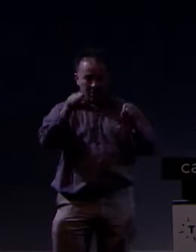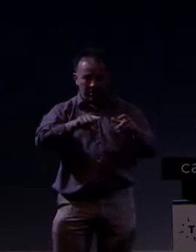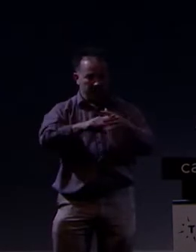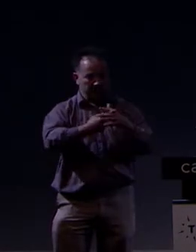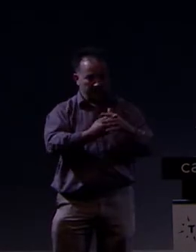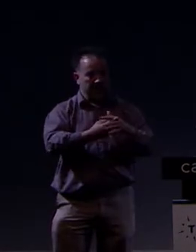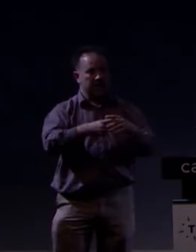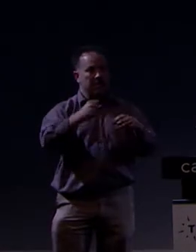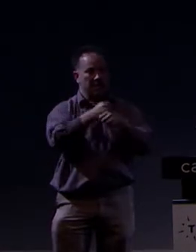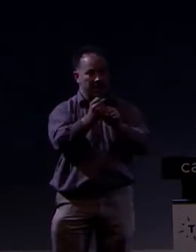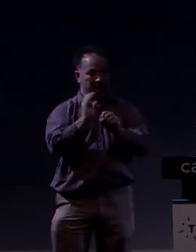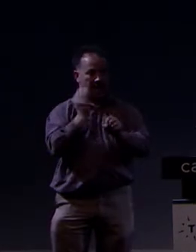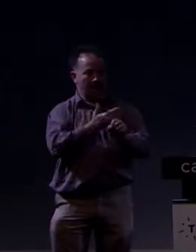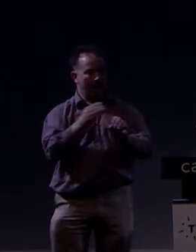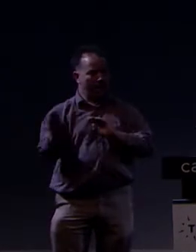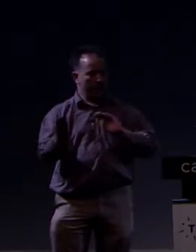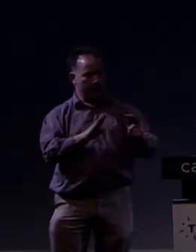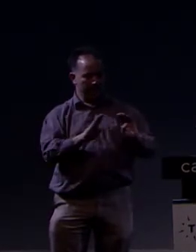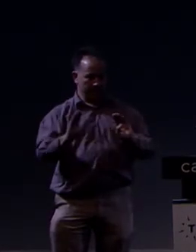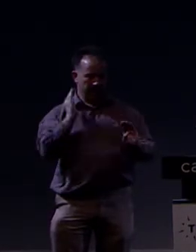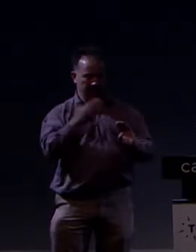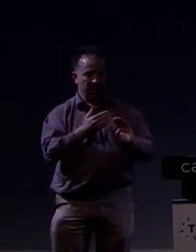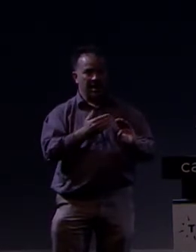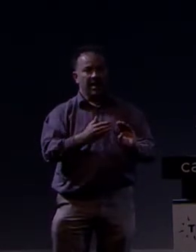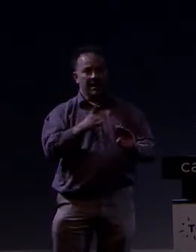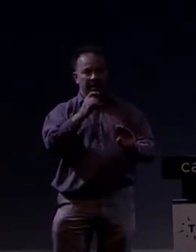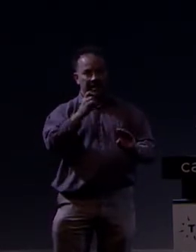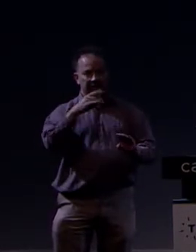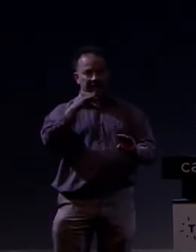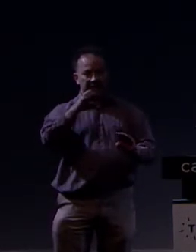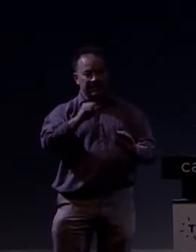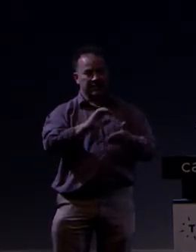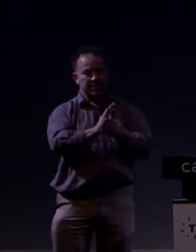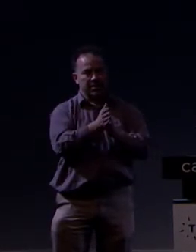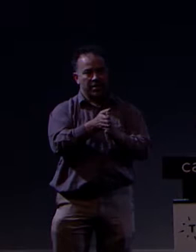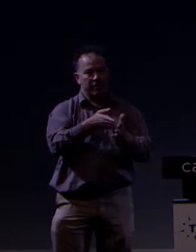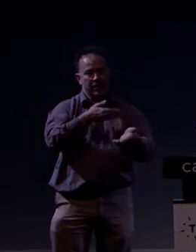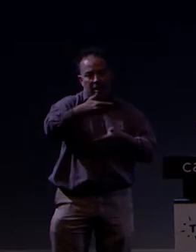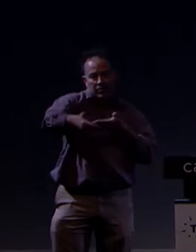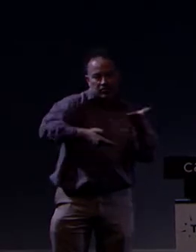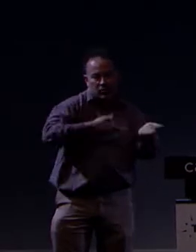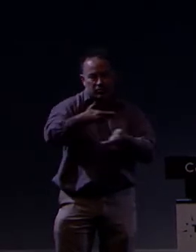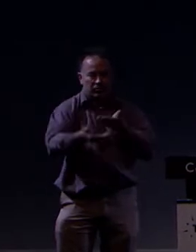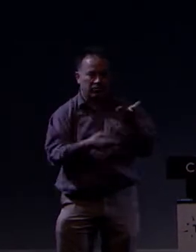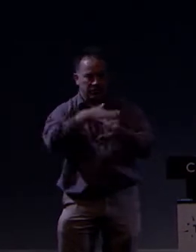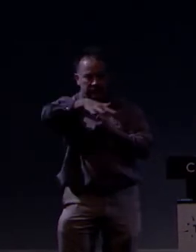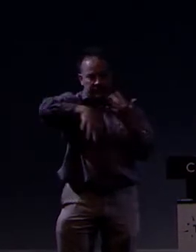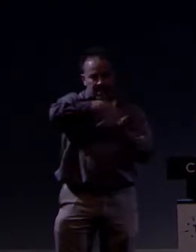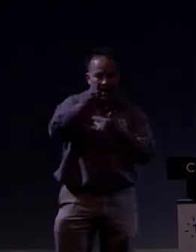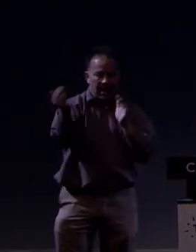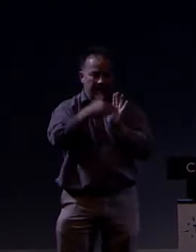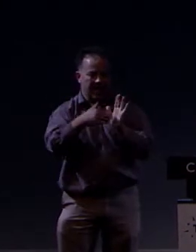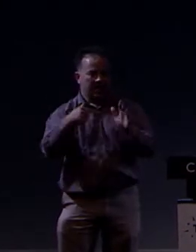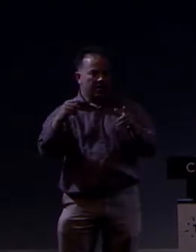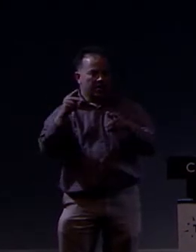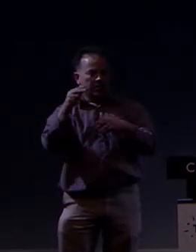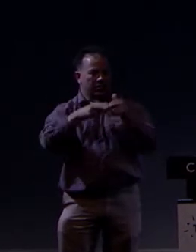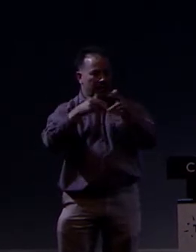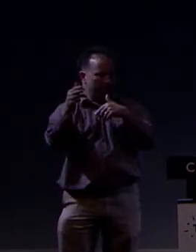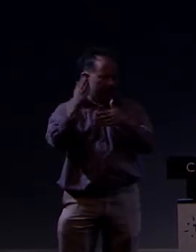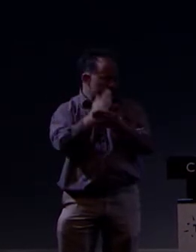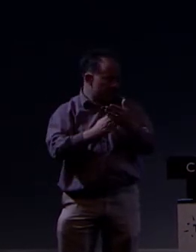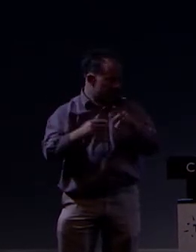our behavior and our electronic devices social again, you know? So I built some physical prototypes, pardon my little